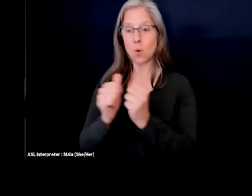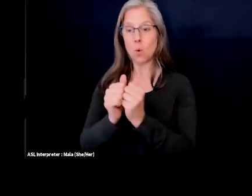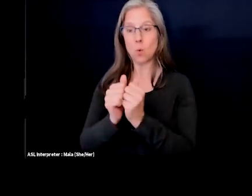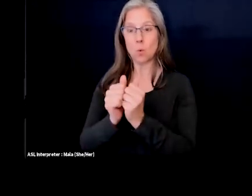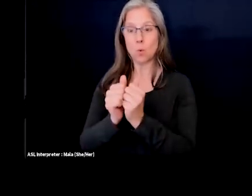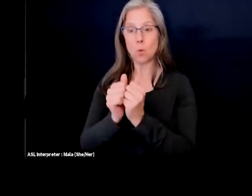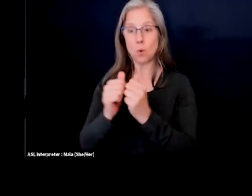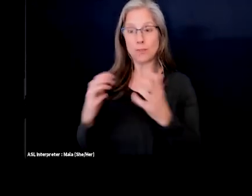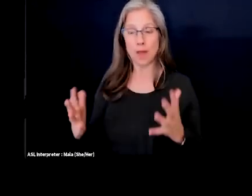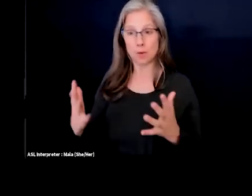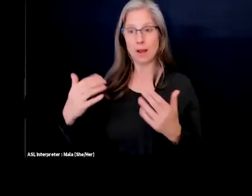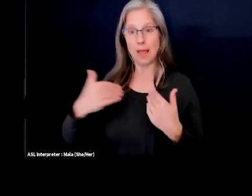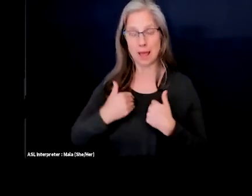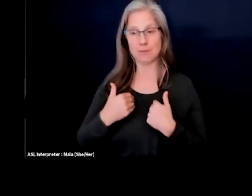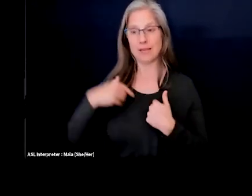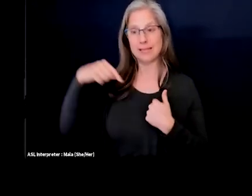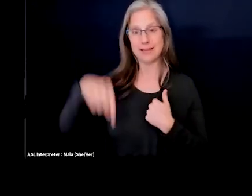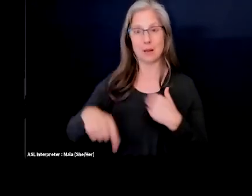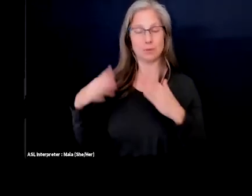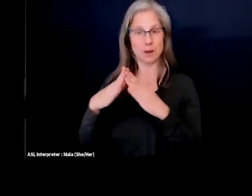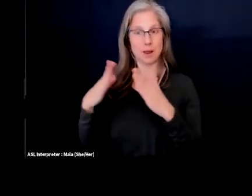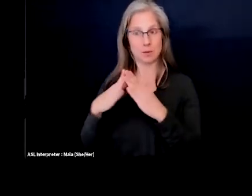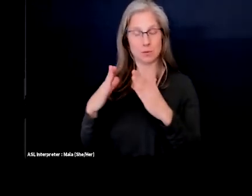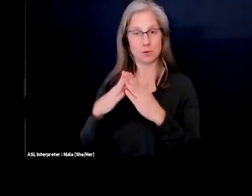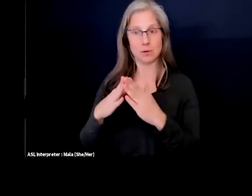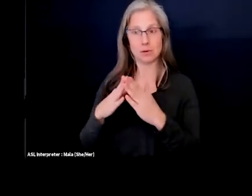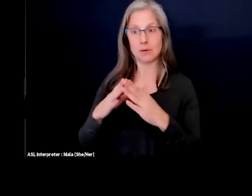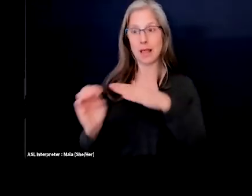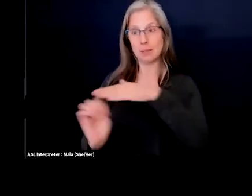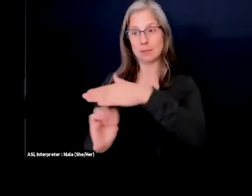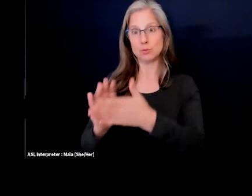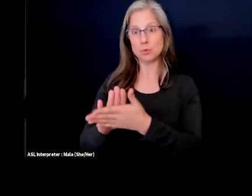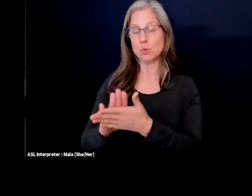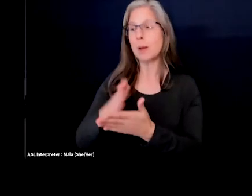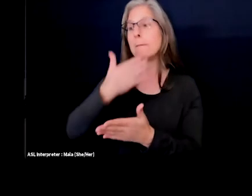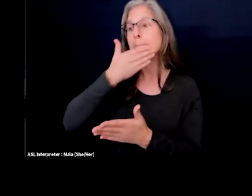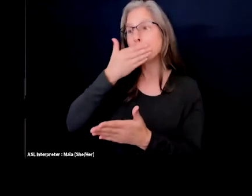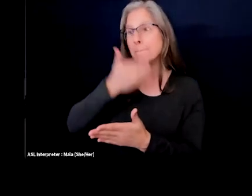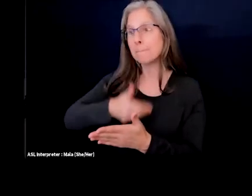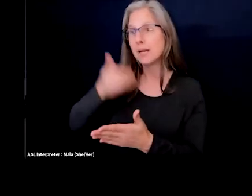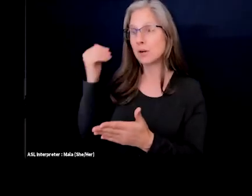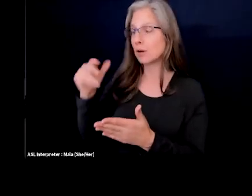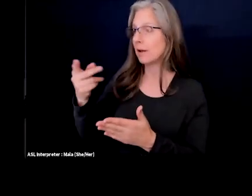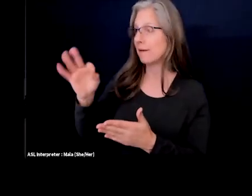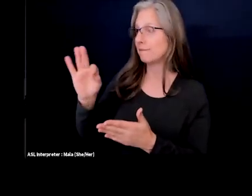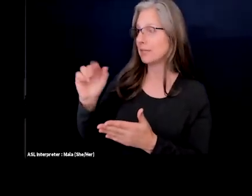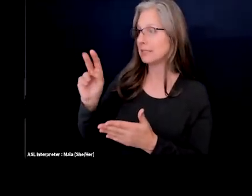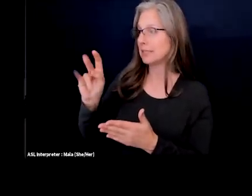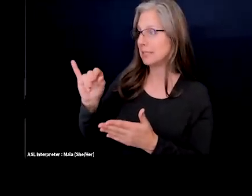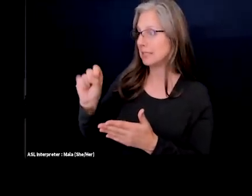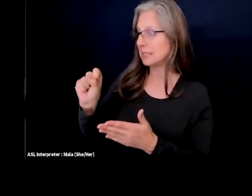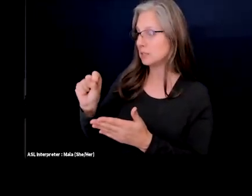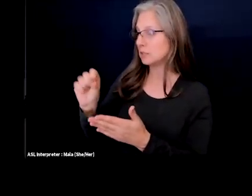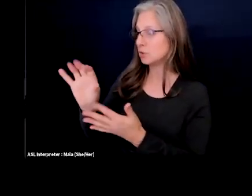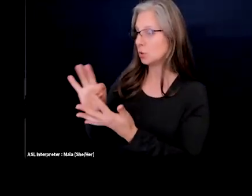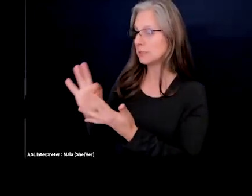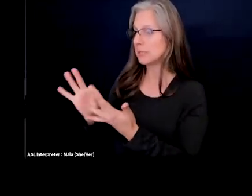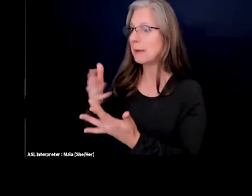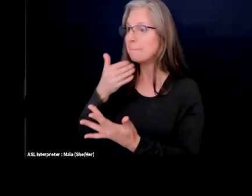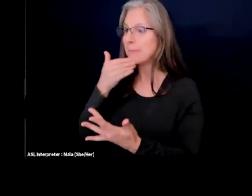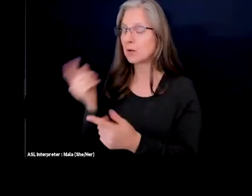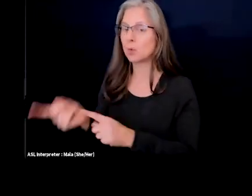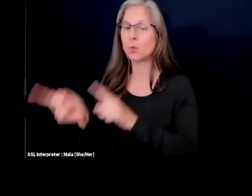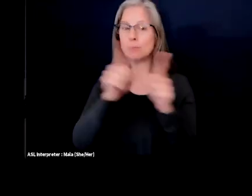elementary school, a much better facilities choice for a dual language immersion school would be